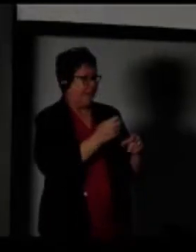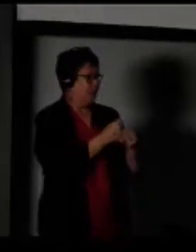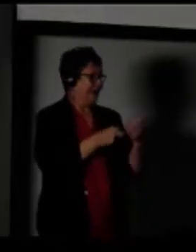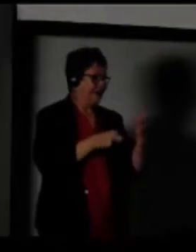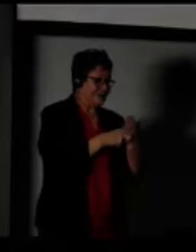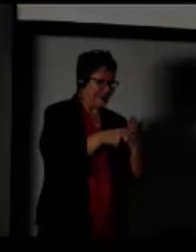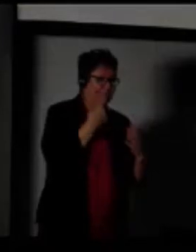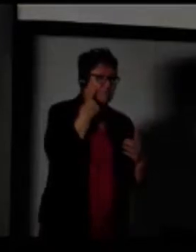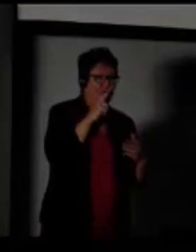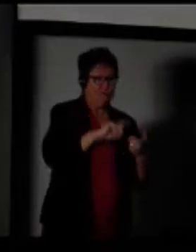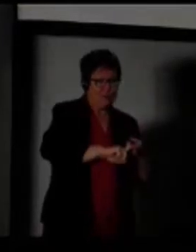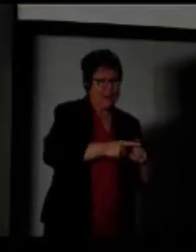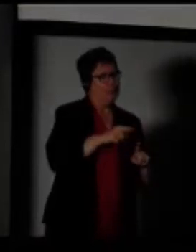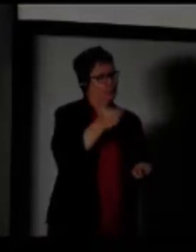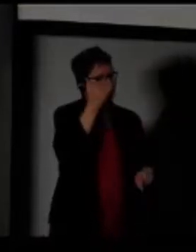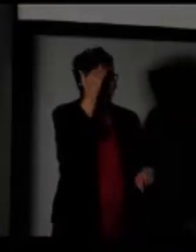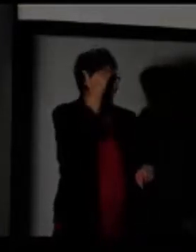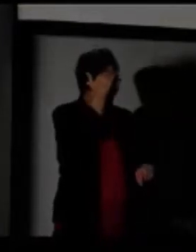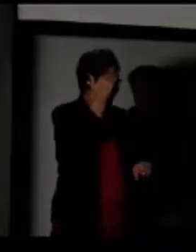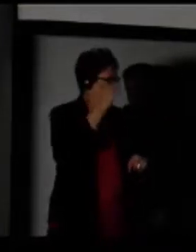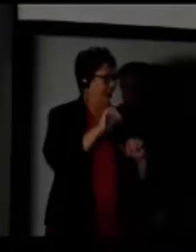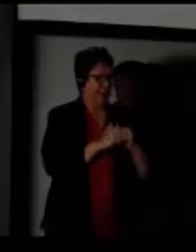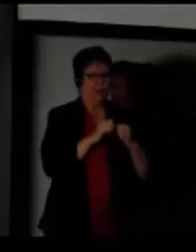friend, you know how that can be.